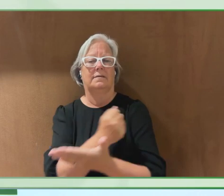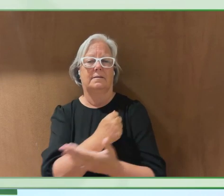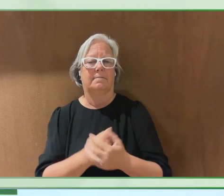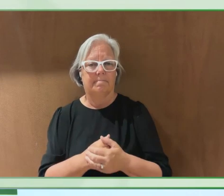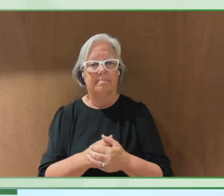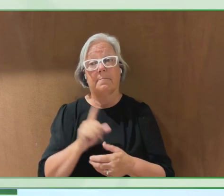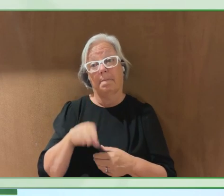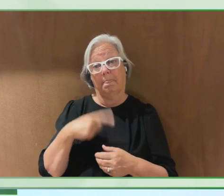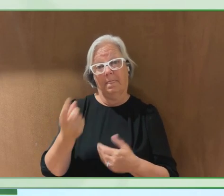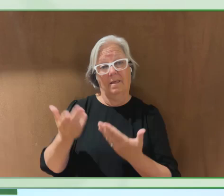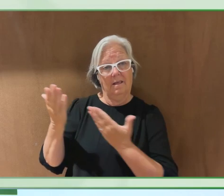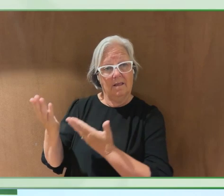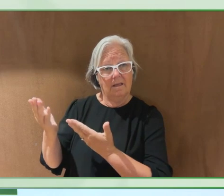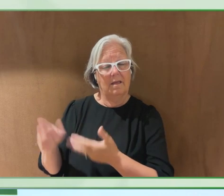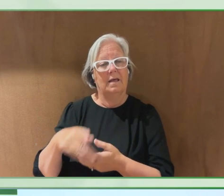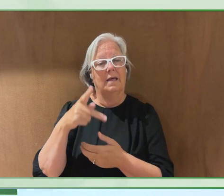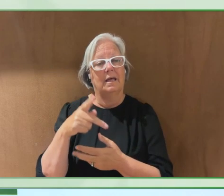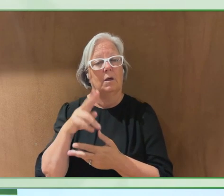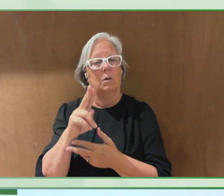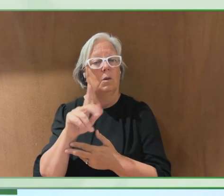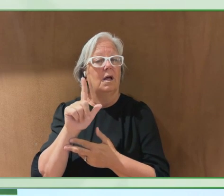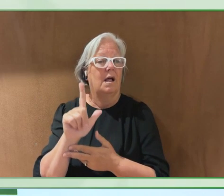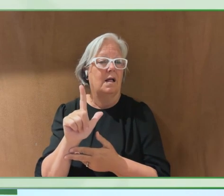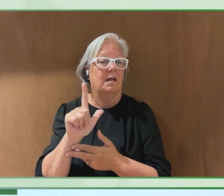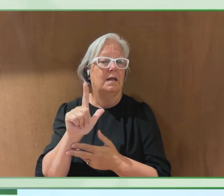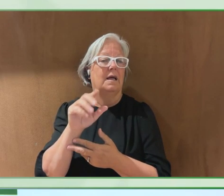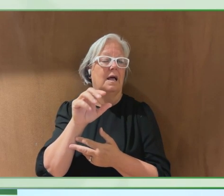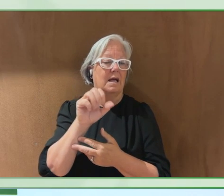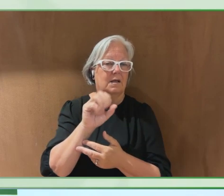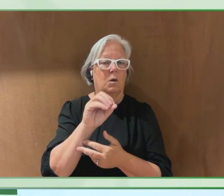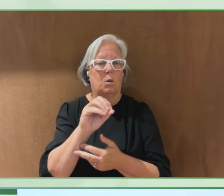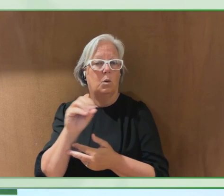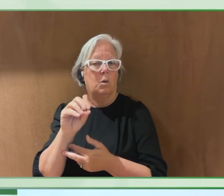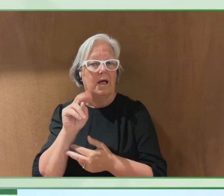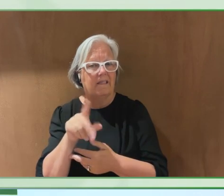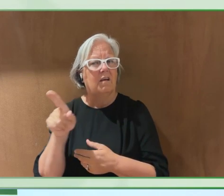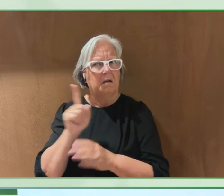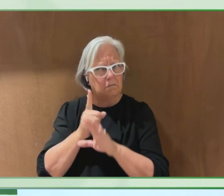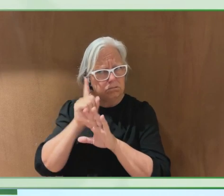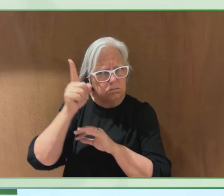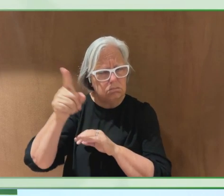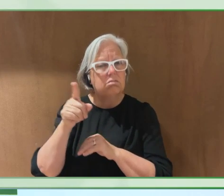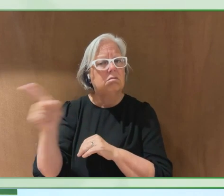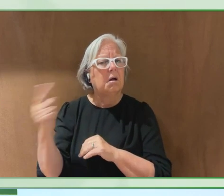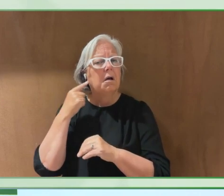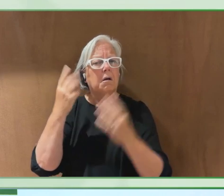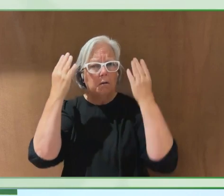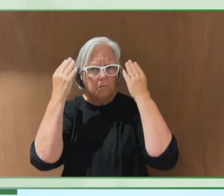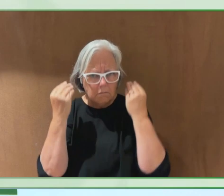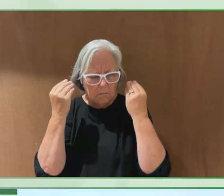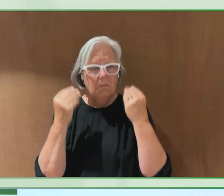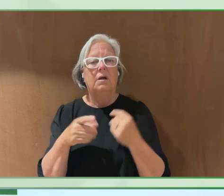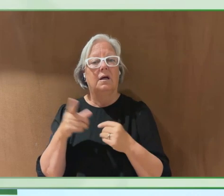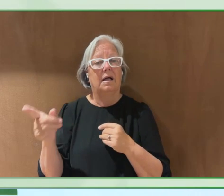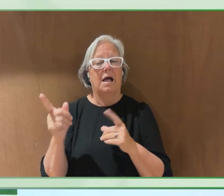Kulsoom hails from the rural part of Pakistan. She's hearing and speech impaired. We have placed her in the largest manufacturing company of Pakistan and